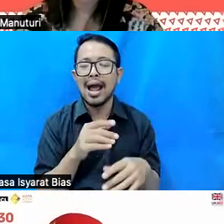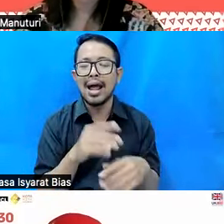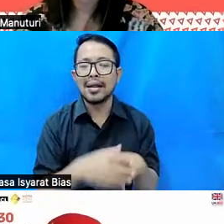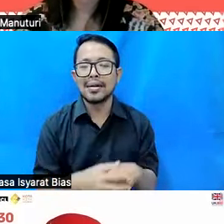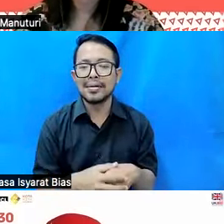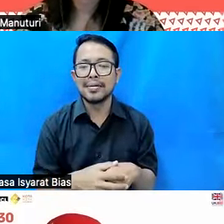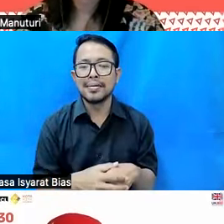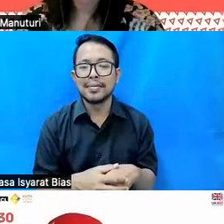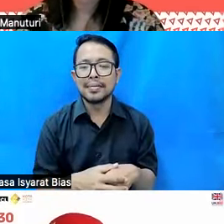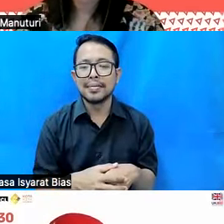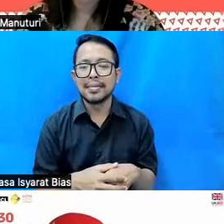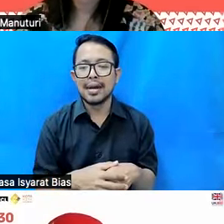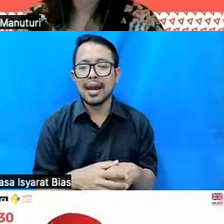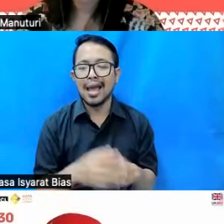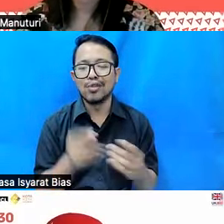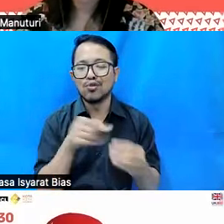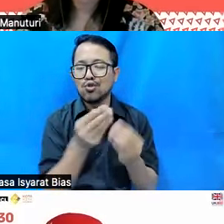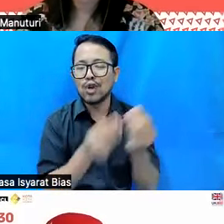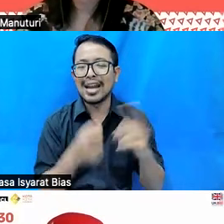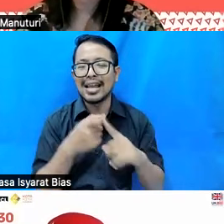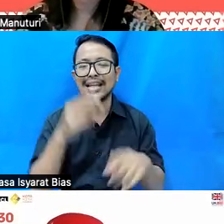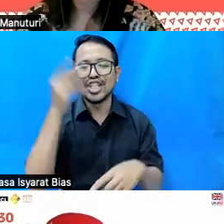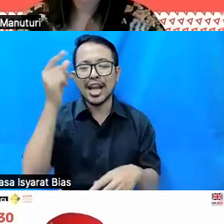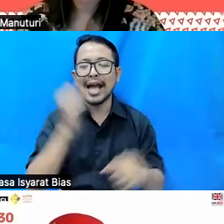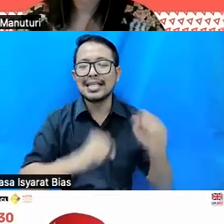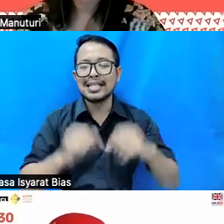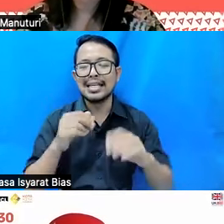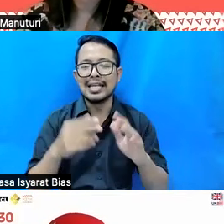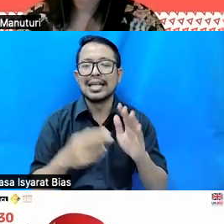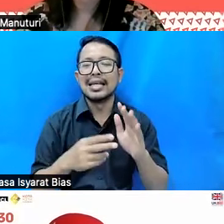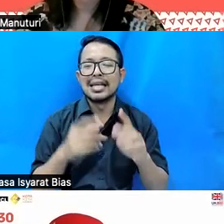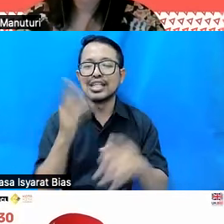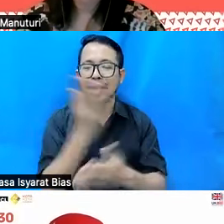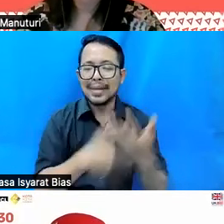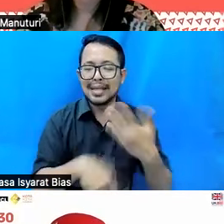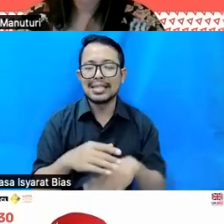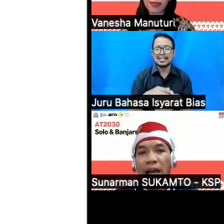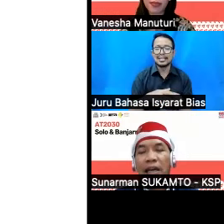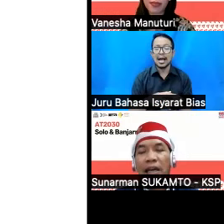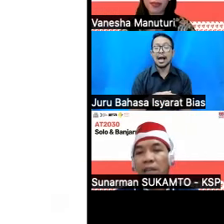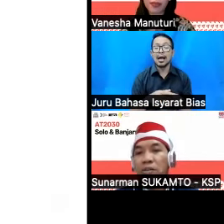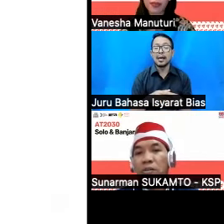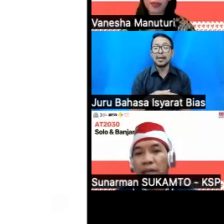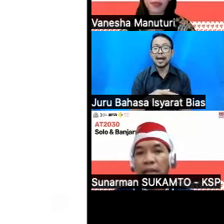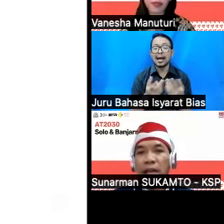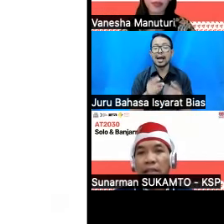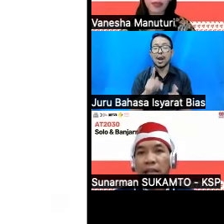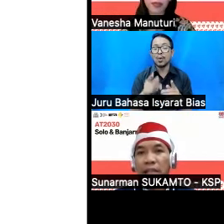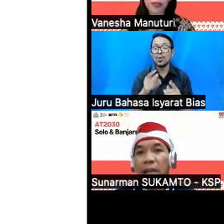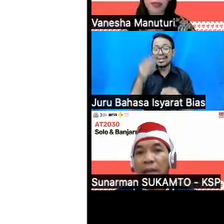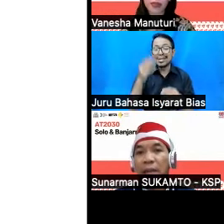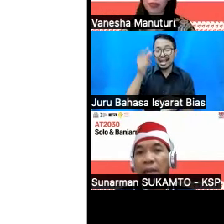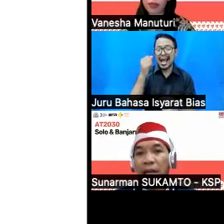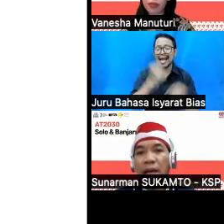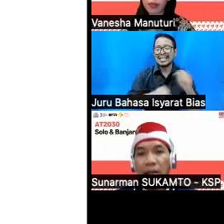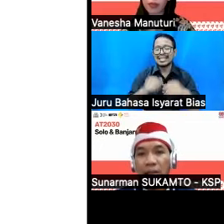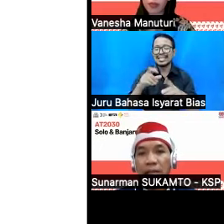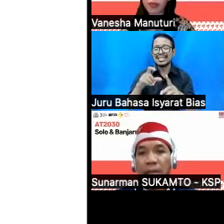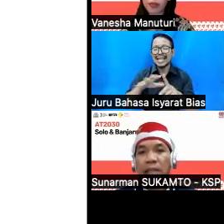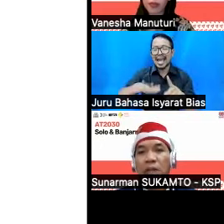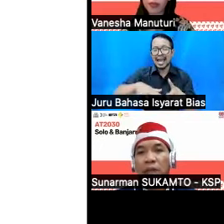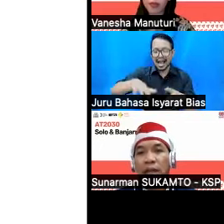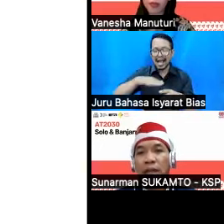a derivative of the law on the rights of persons with disabilities. So